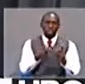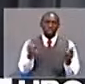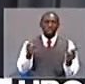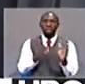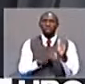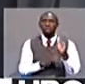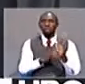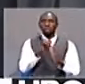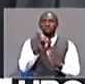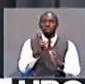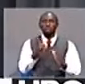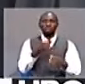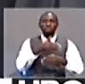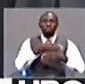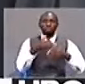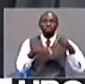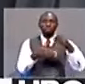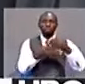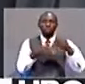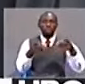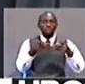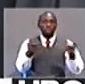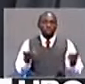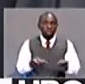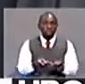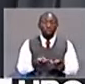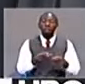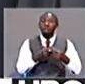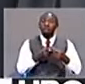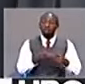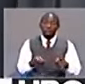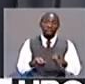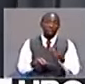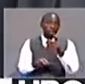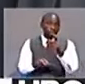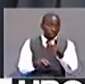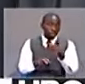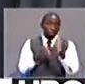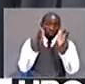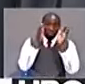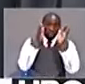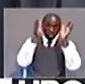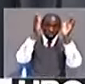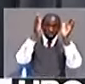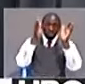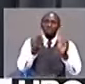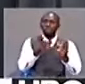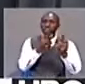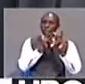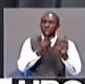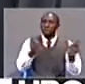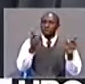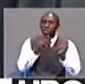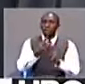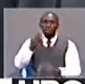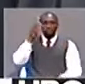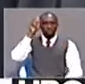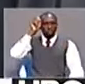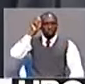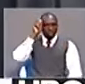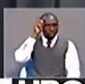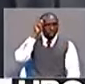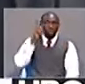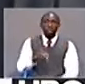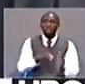Madam Speaker, the Archbishop was a wizard at development. He was very, very developmental.